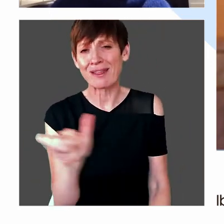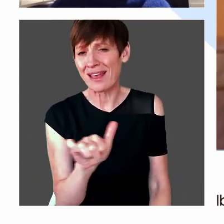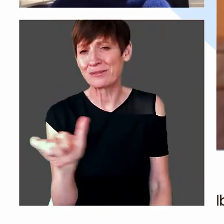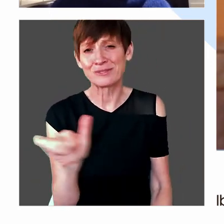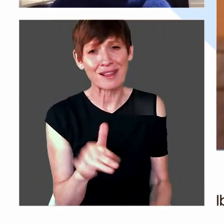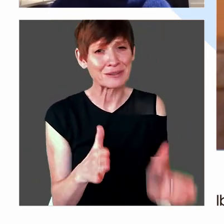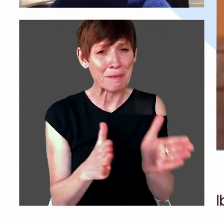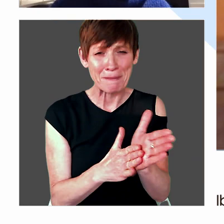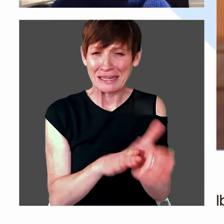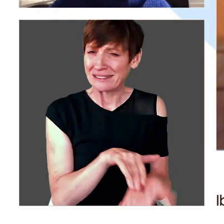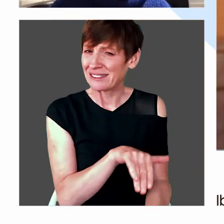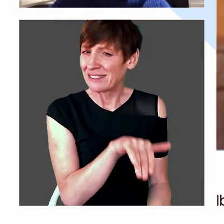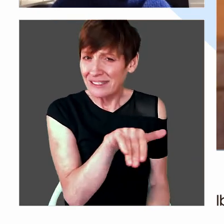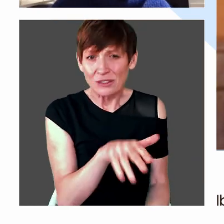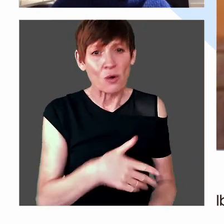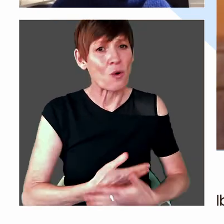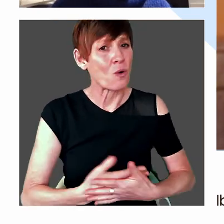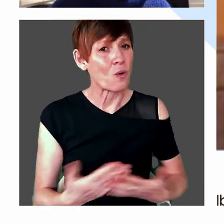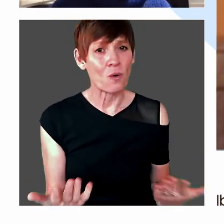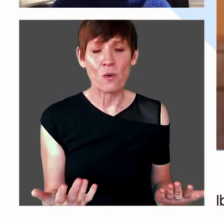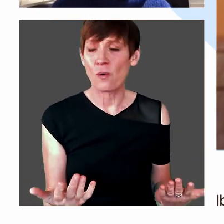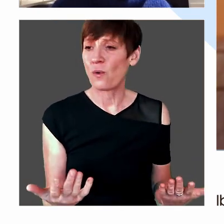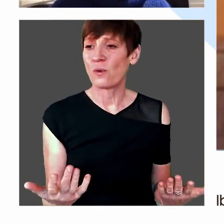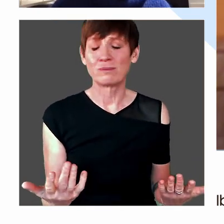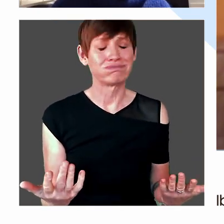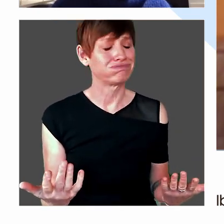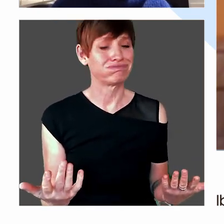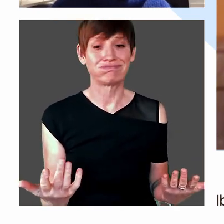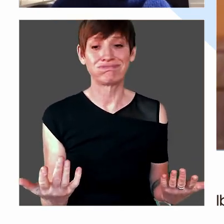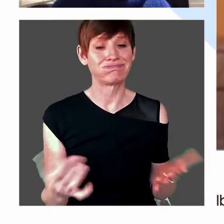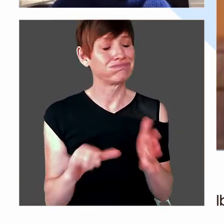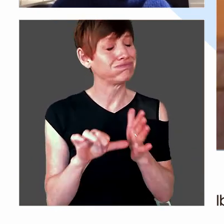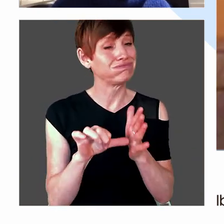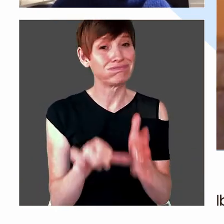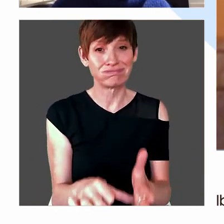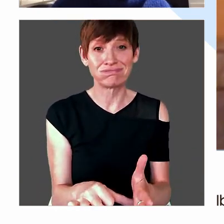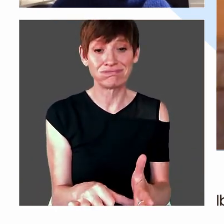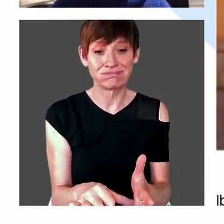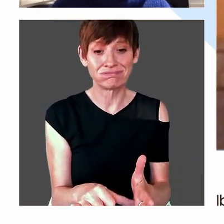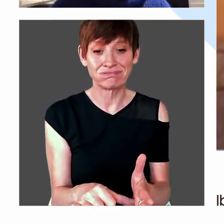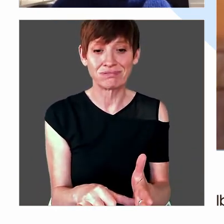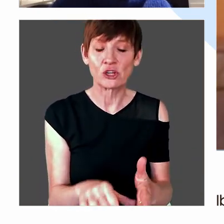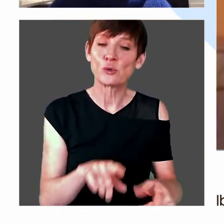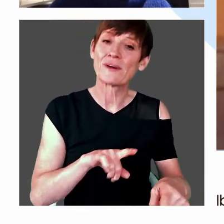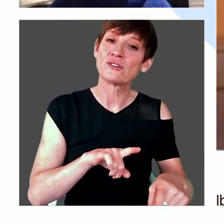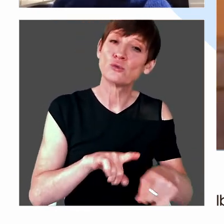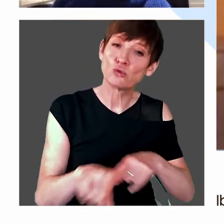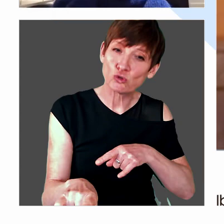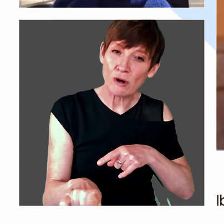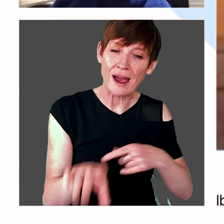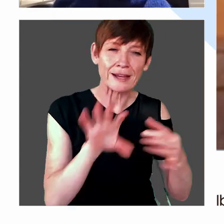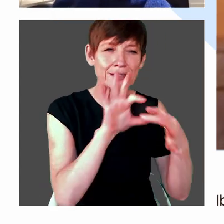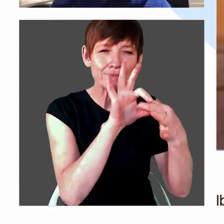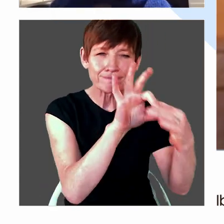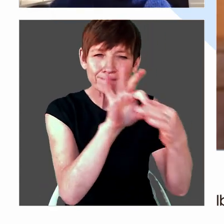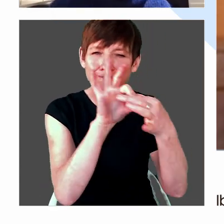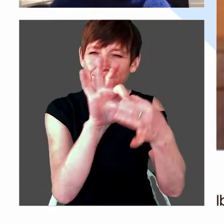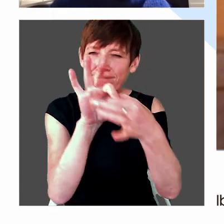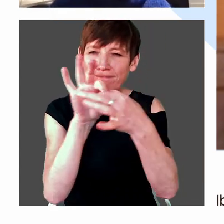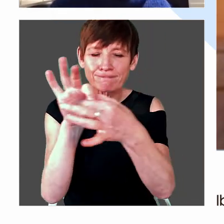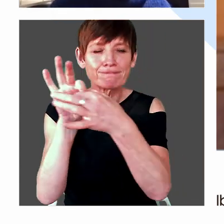something, especially with sustainable lines. So you have to try and make some sort of relationship with manufacturers